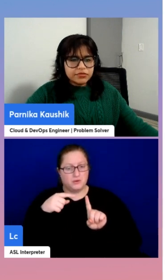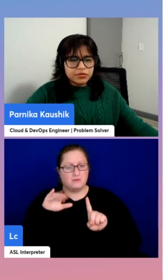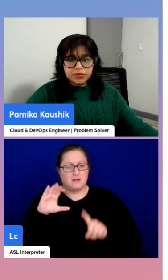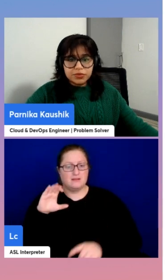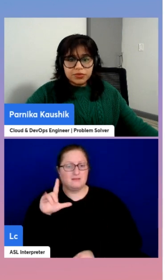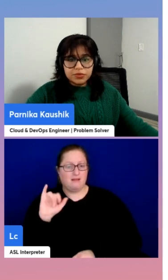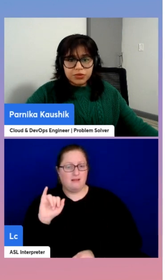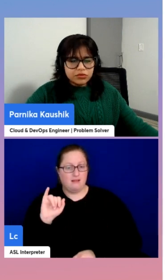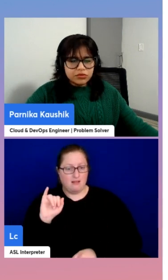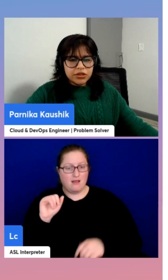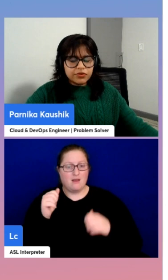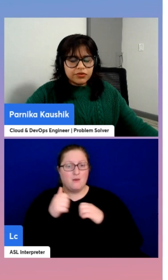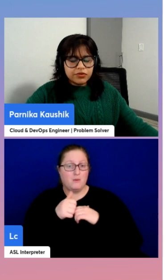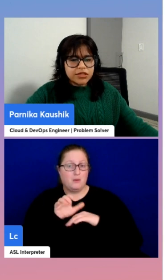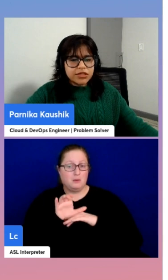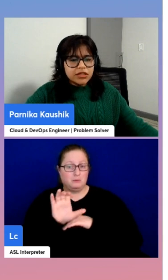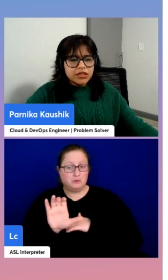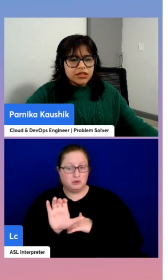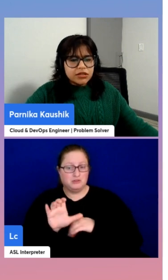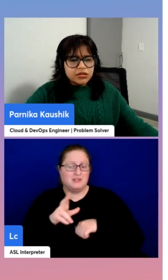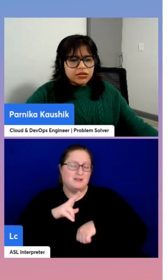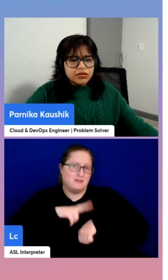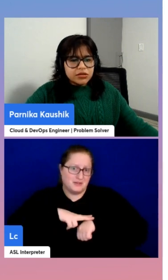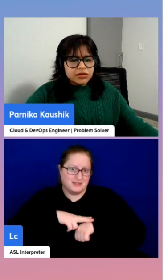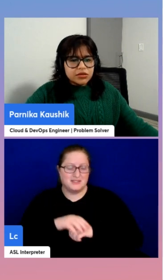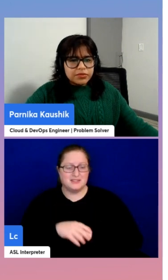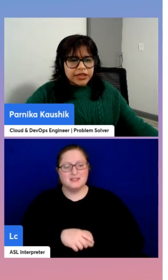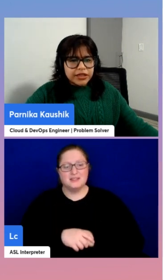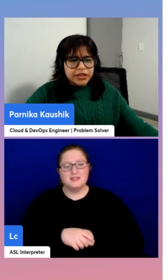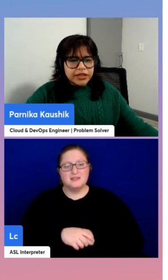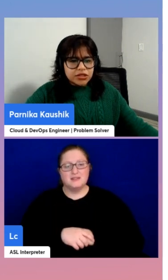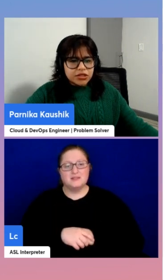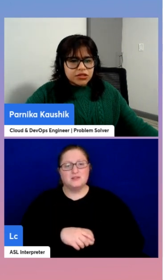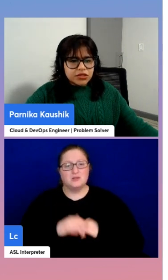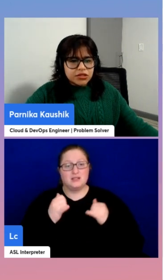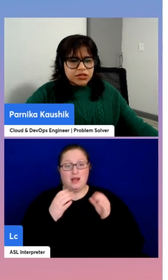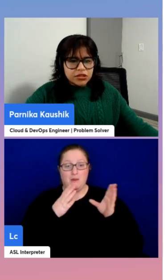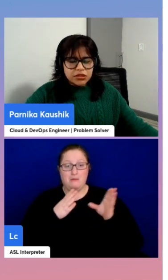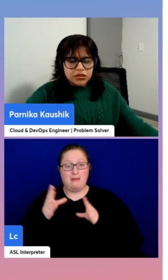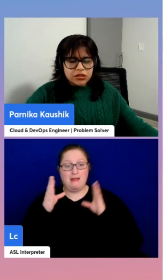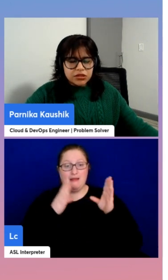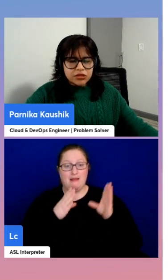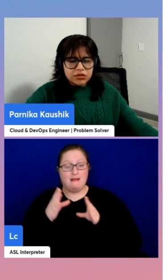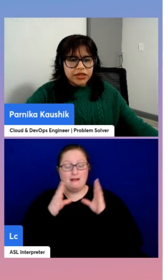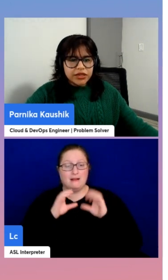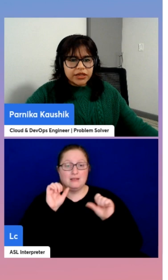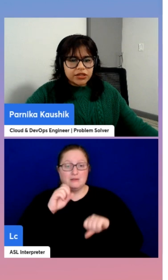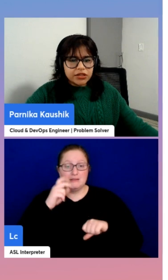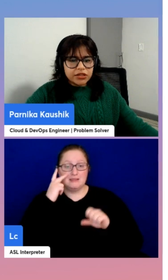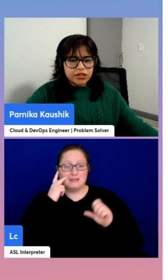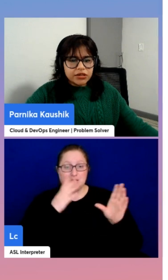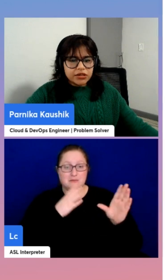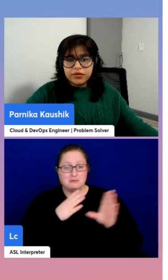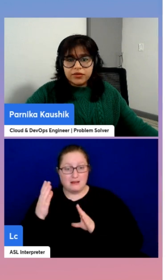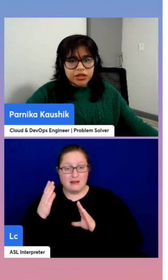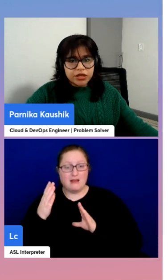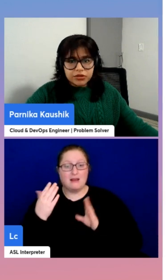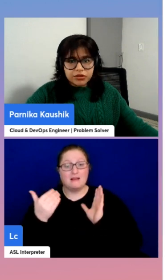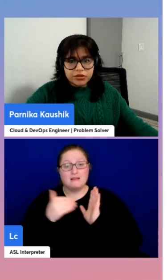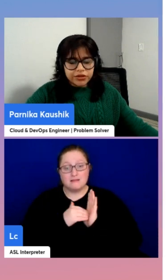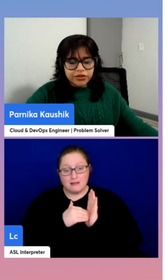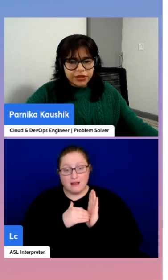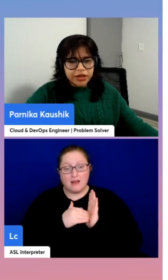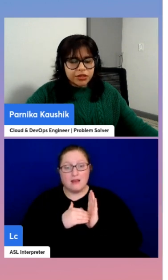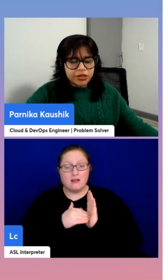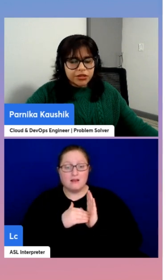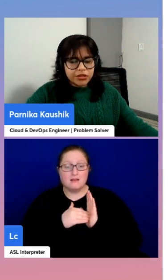CLI with a push, of course. So it's on the planning stages. You can see the plan here. Again, if you wanted to go into the